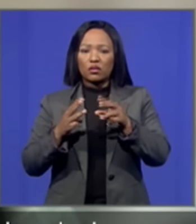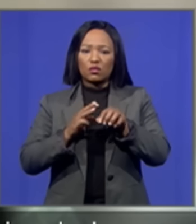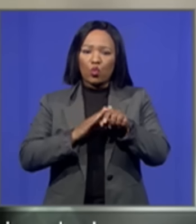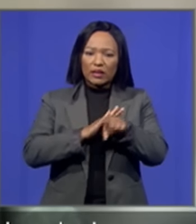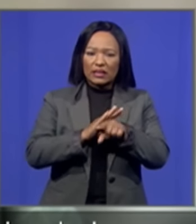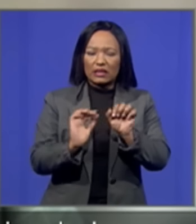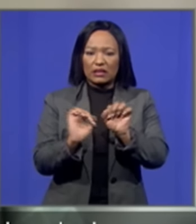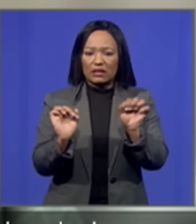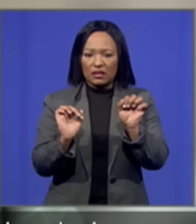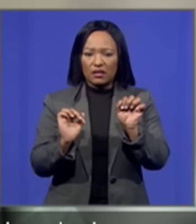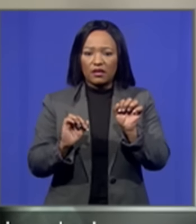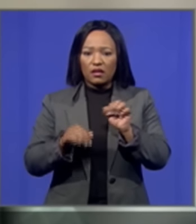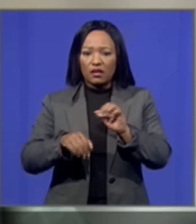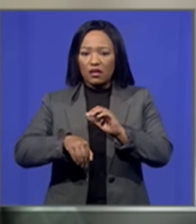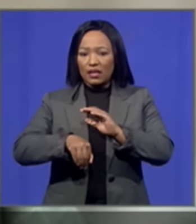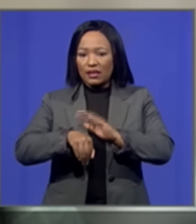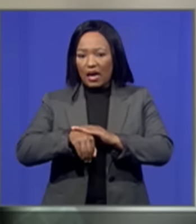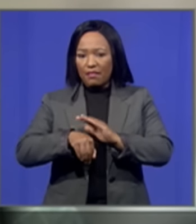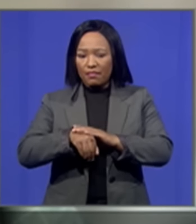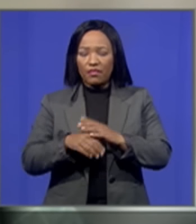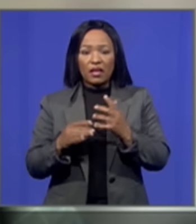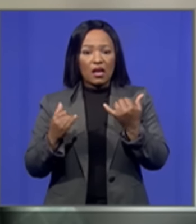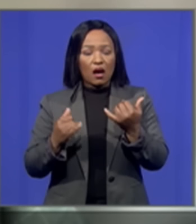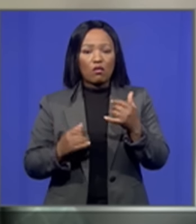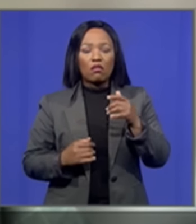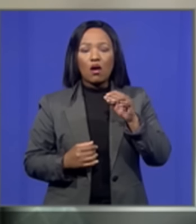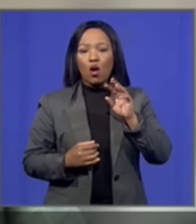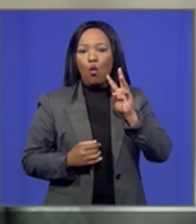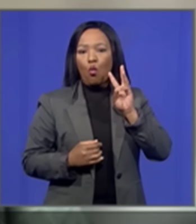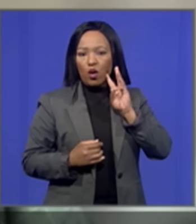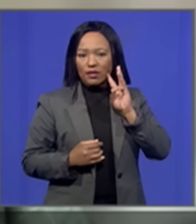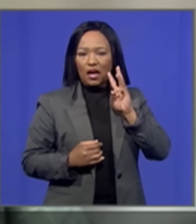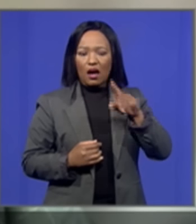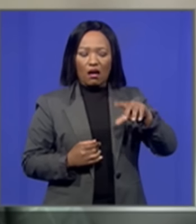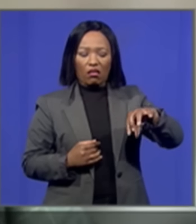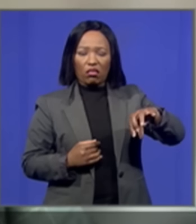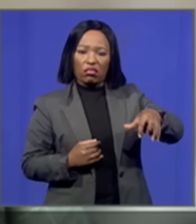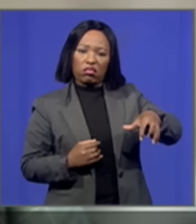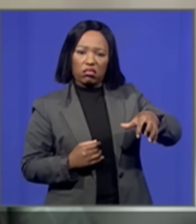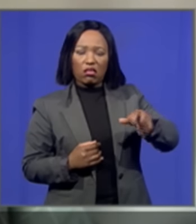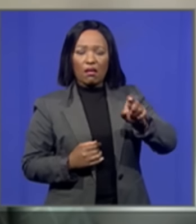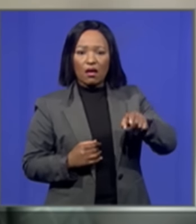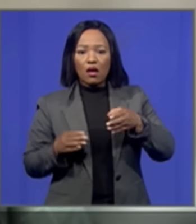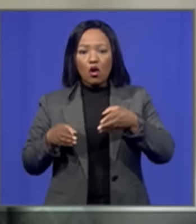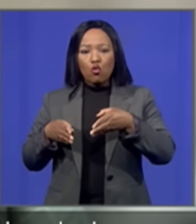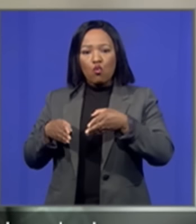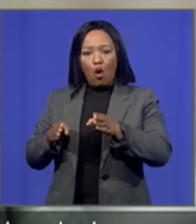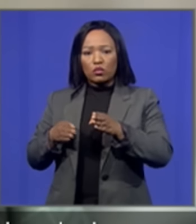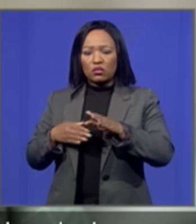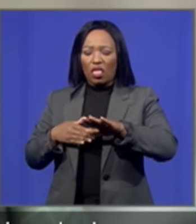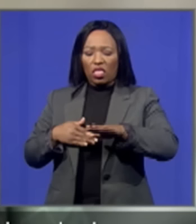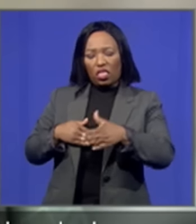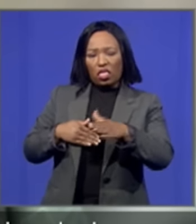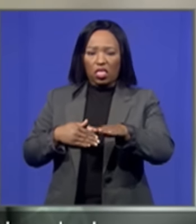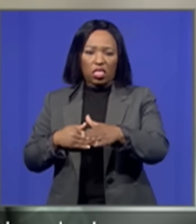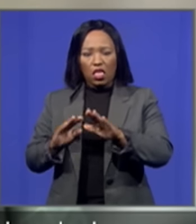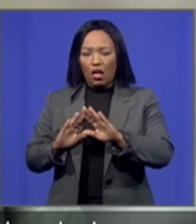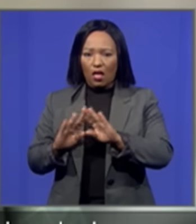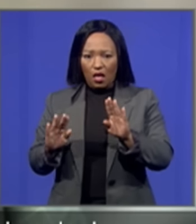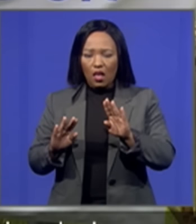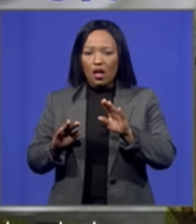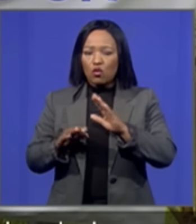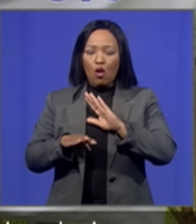It's our time to insist on water in taps, roads without potholes, and no more sewage running down